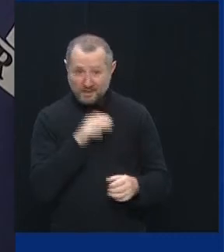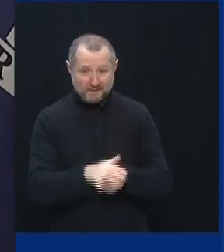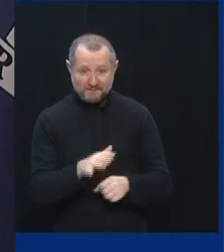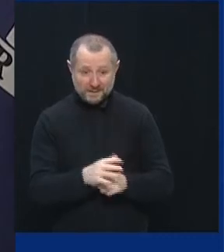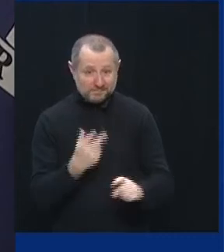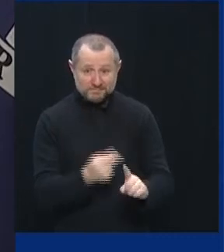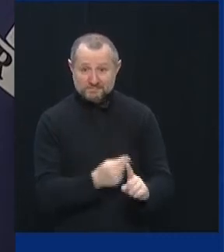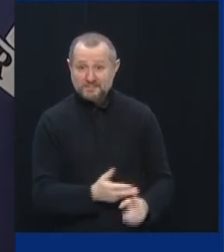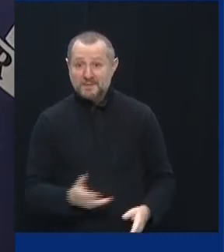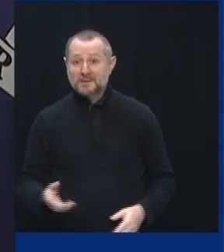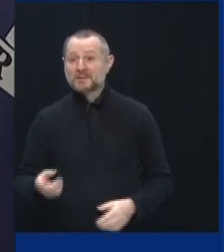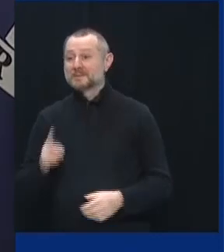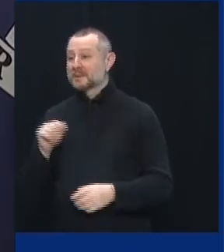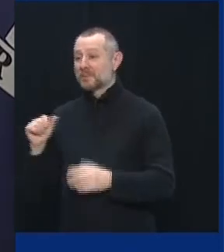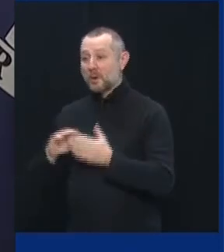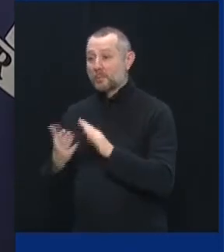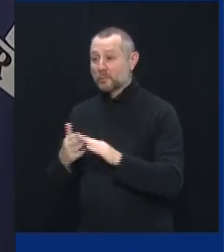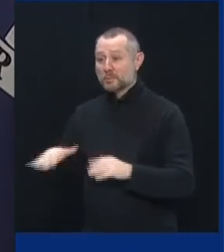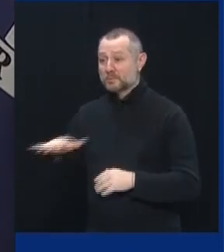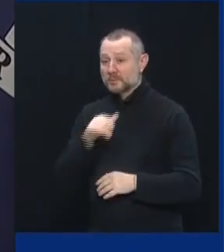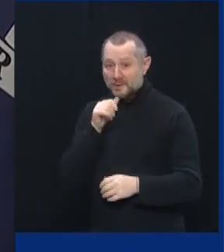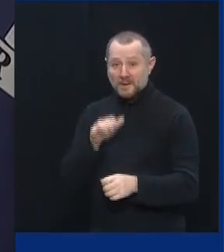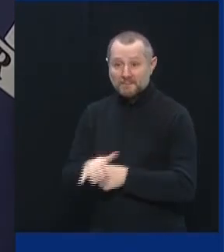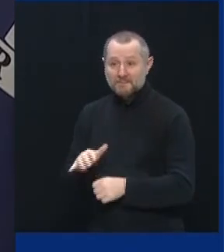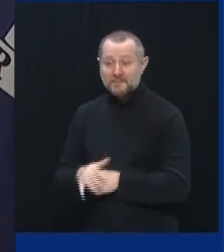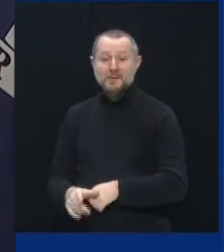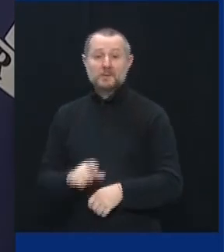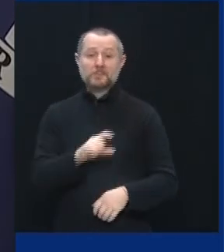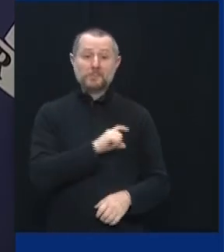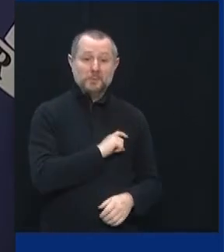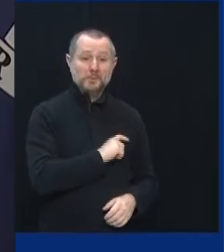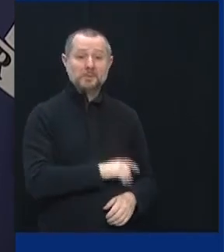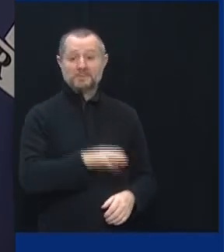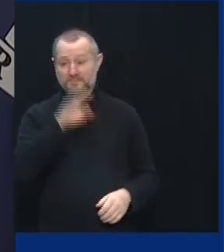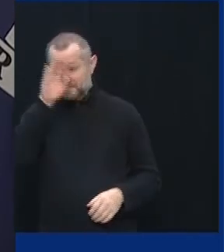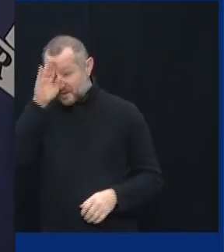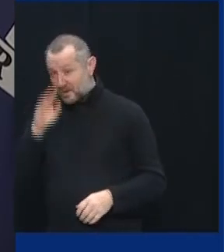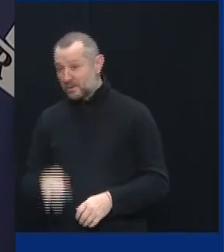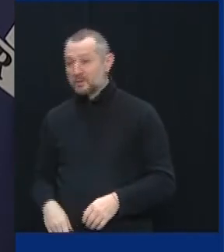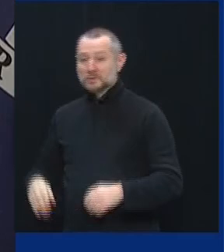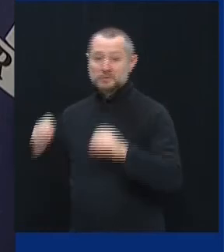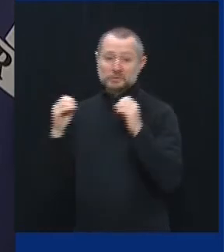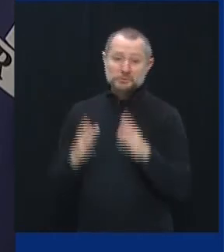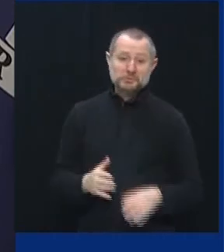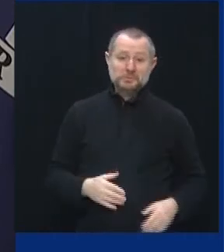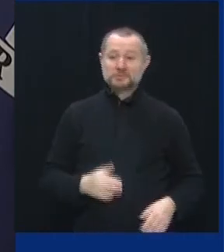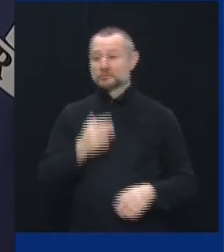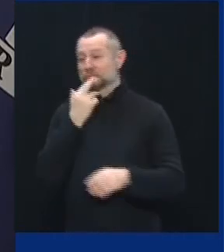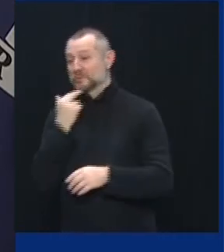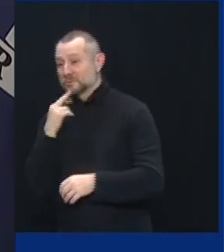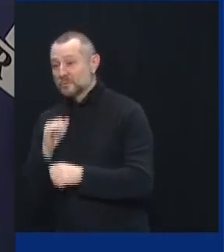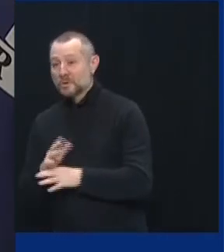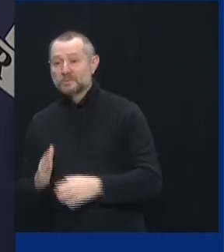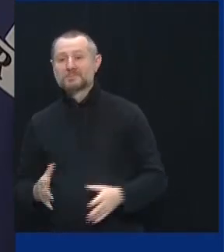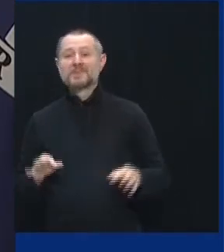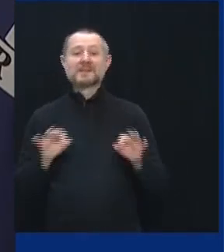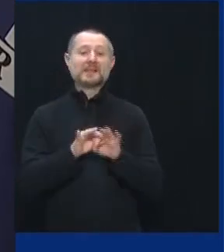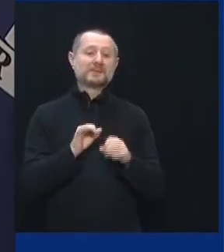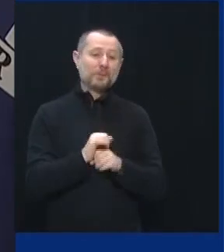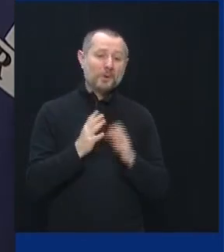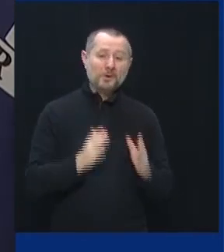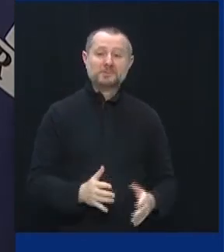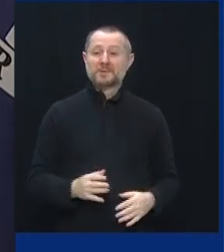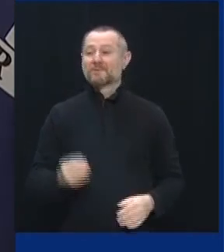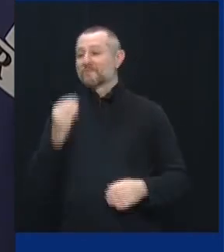enough. It doesn't. Police, fire, teachers, restaurant workers, essential workers, grocery stores don't have enough. They don't.